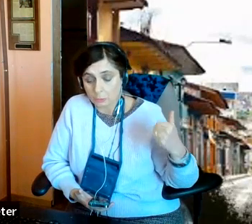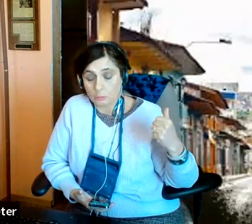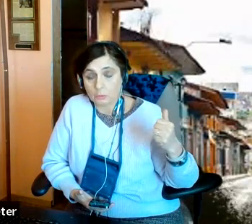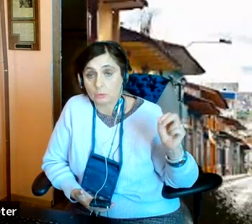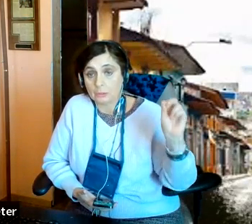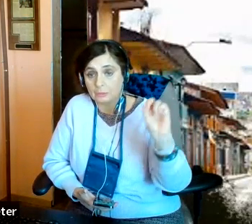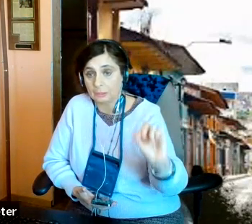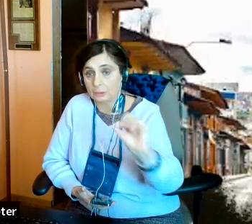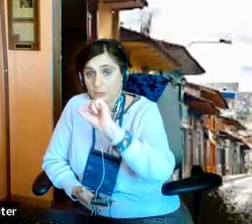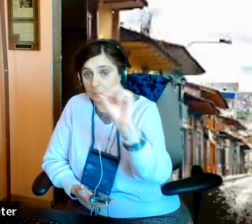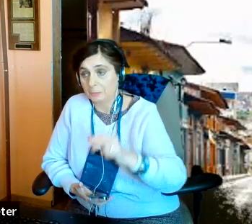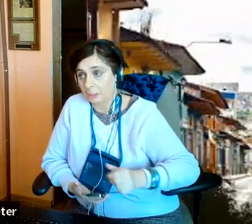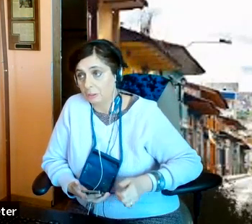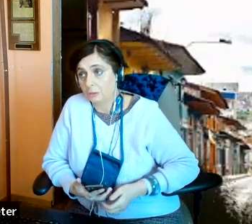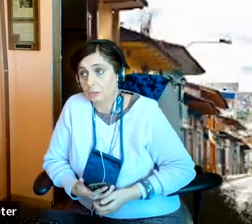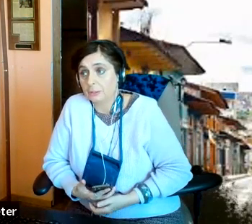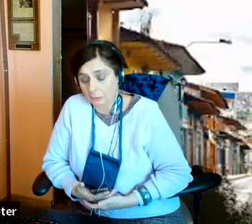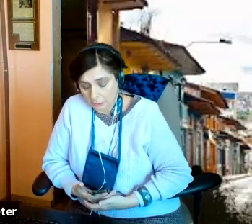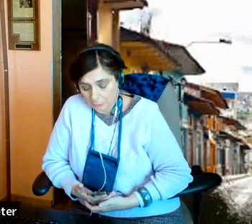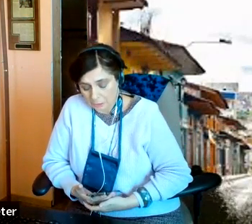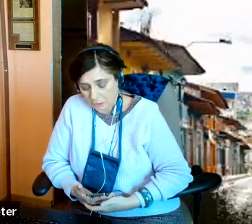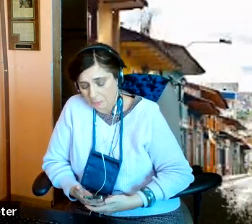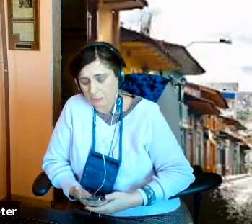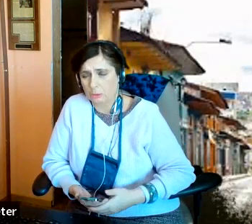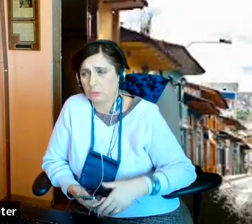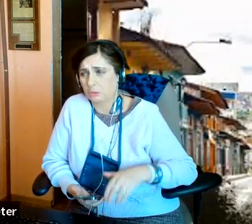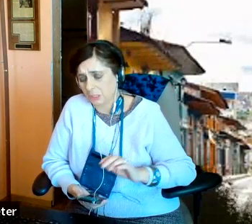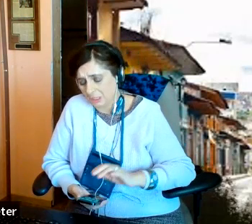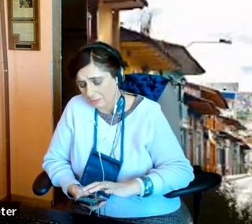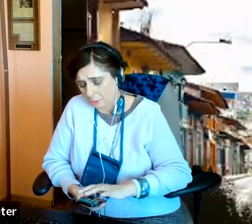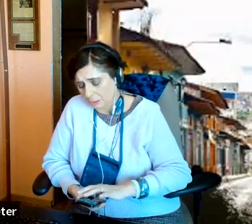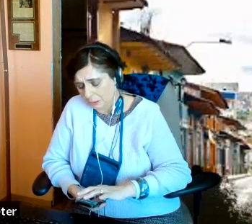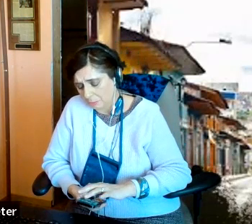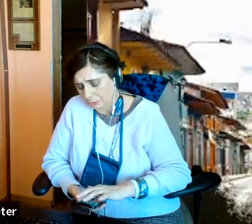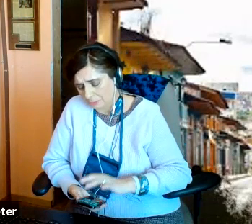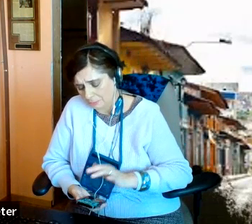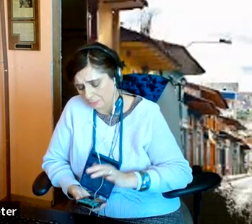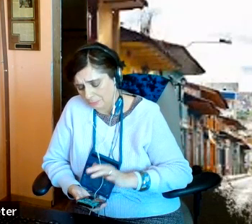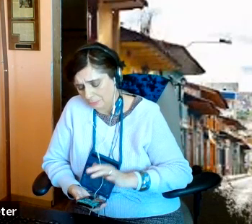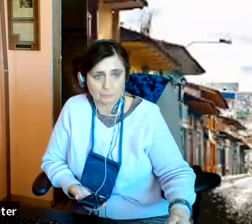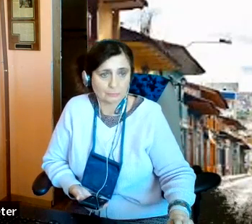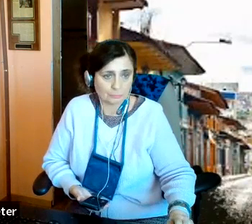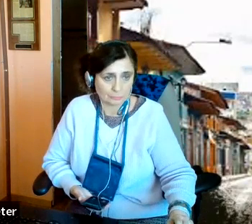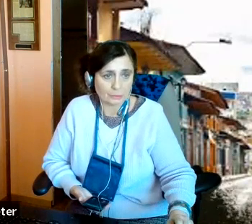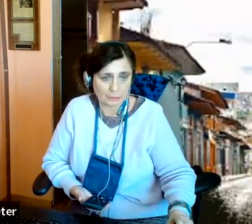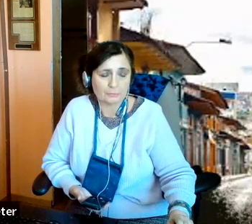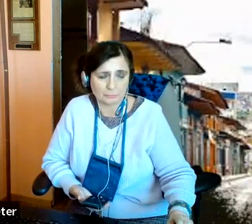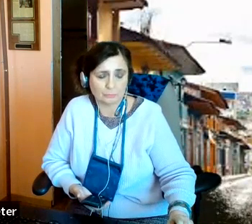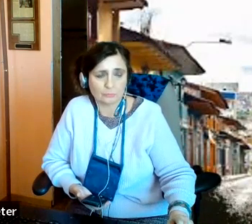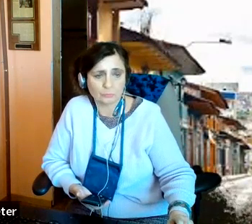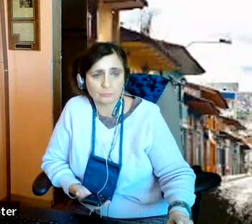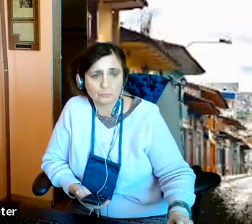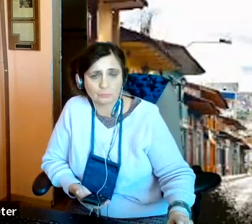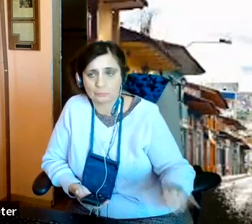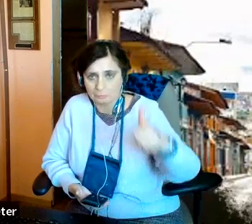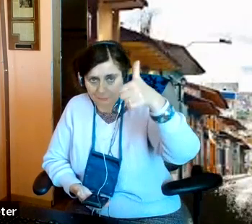main room to give the announcement in Spanish as to how to participate, or do they kind of know by this point? I think we're all set at this point. I think Okay. everyone